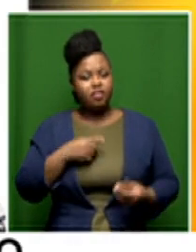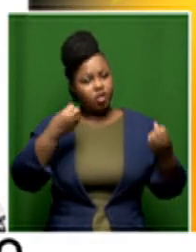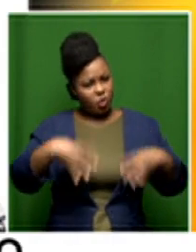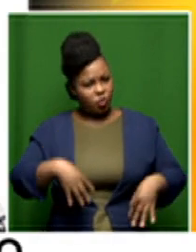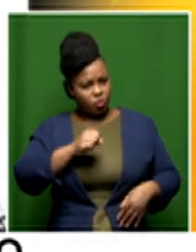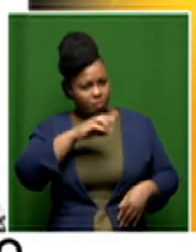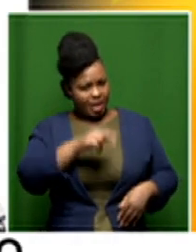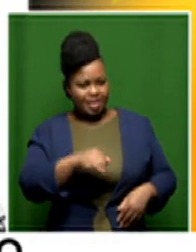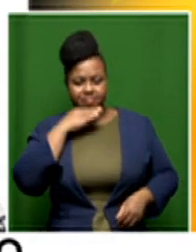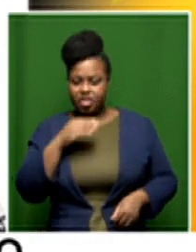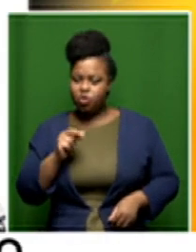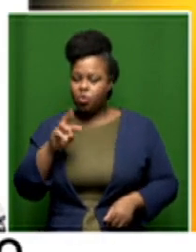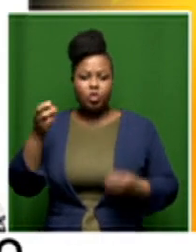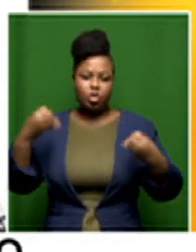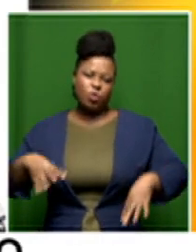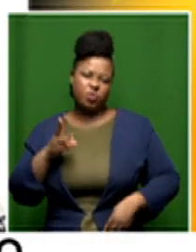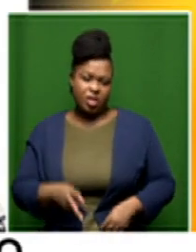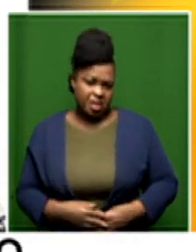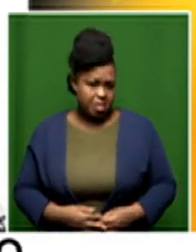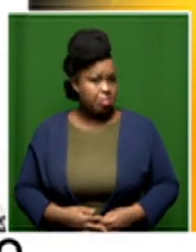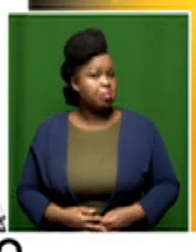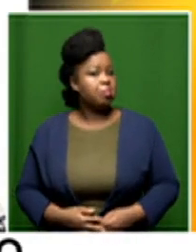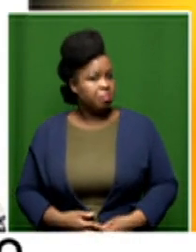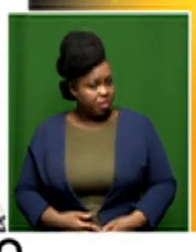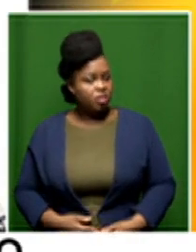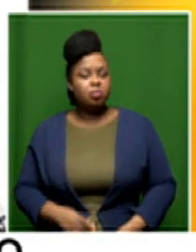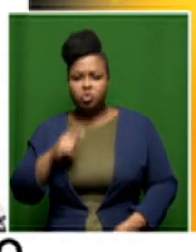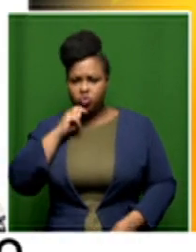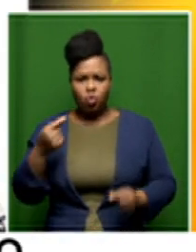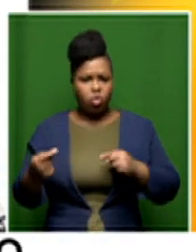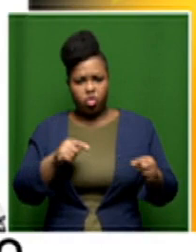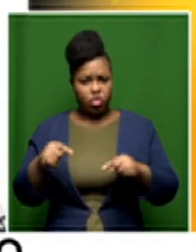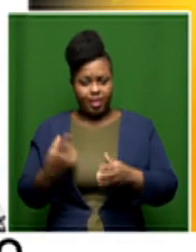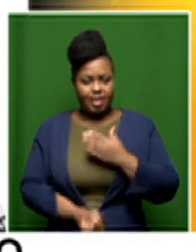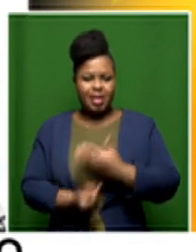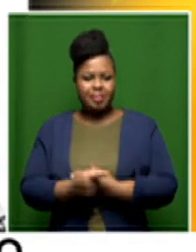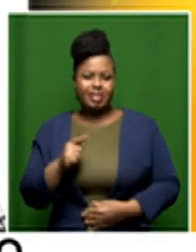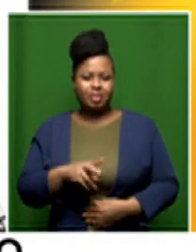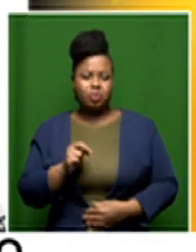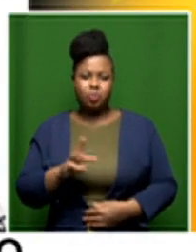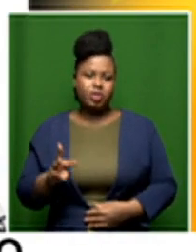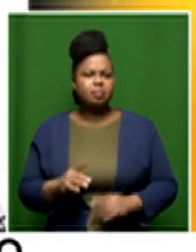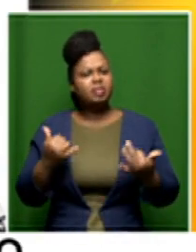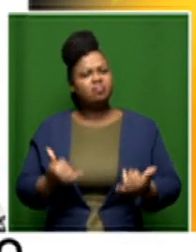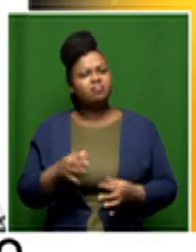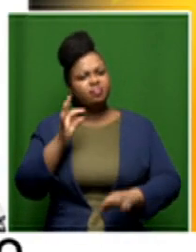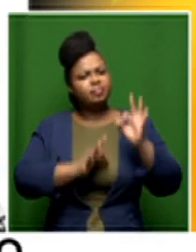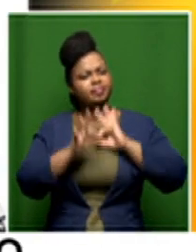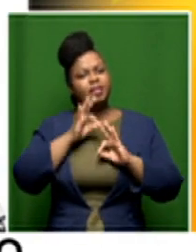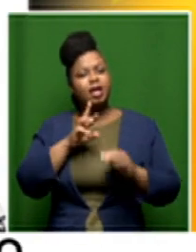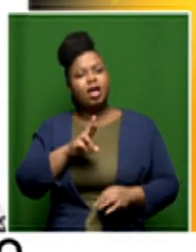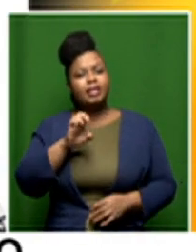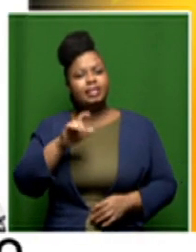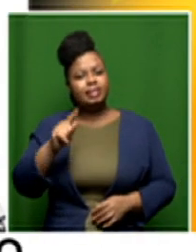Northwest if you lose Supra. So, I mean, this is, you know, there's definitely wranglings happening there. But let's talk about this, the